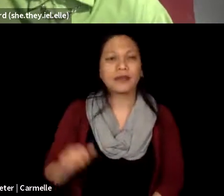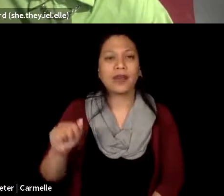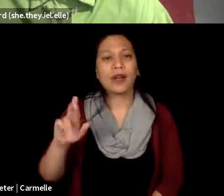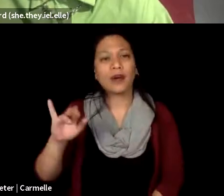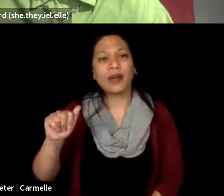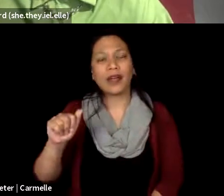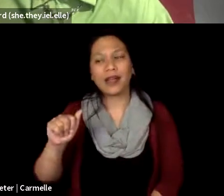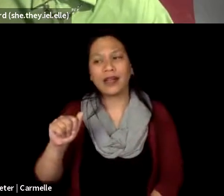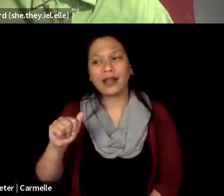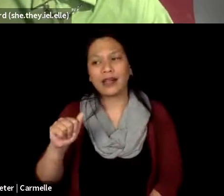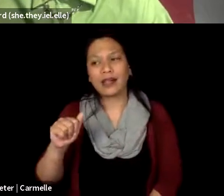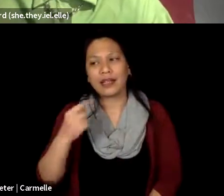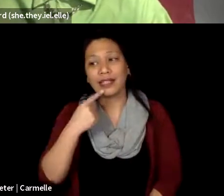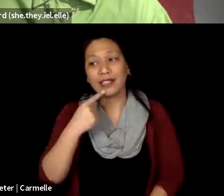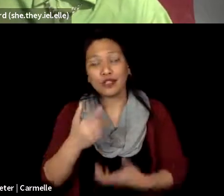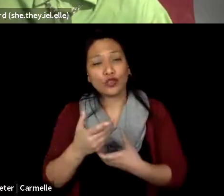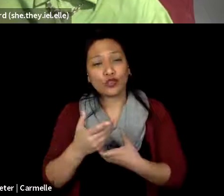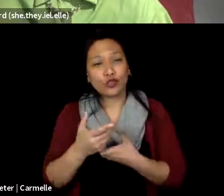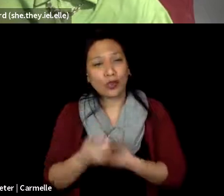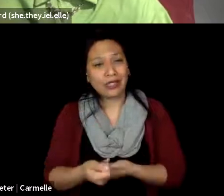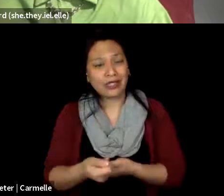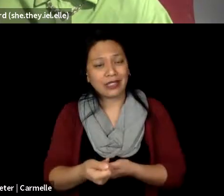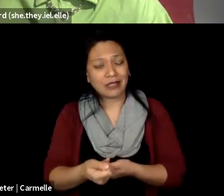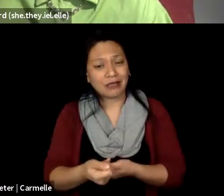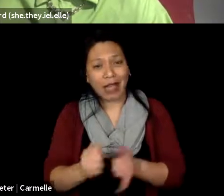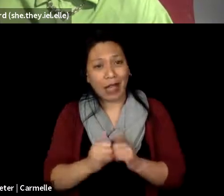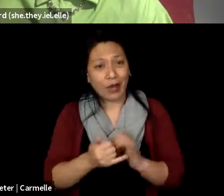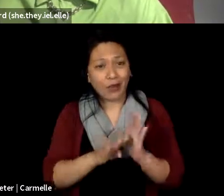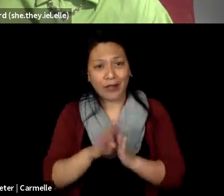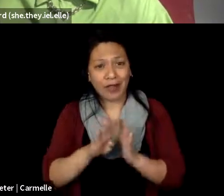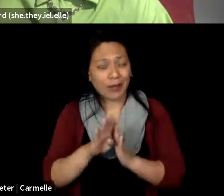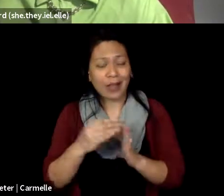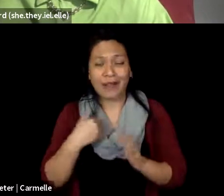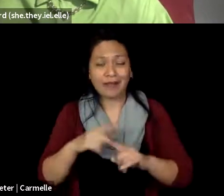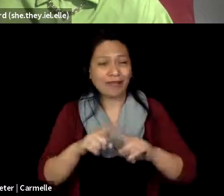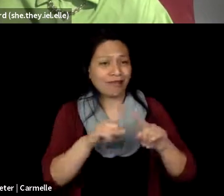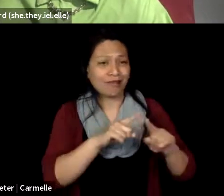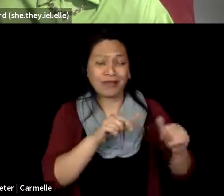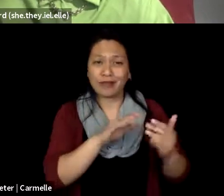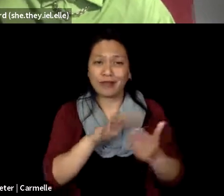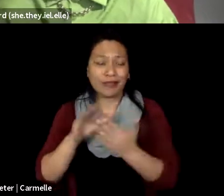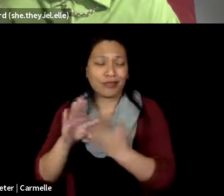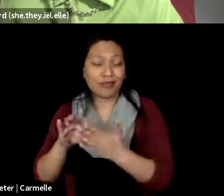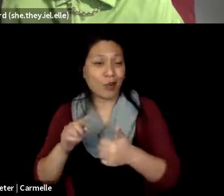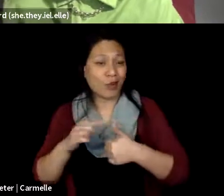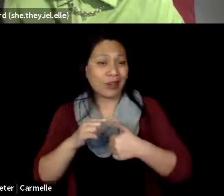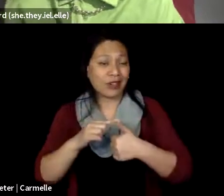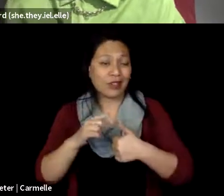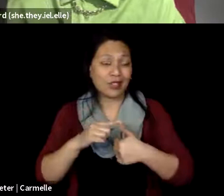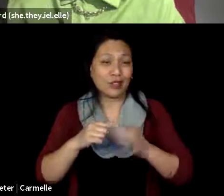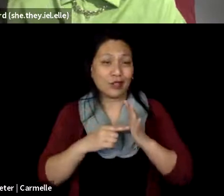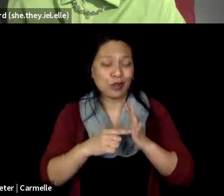built in many ways. I think one is showing humility and showing